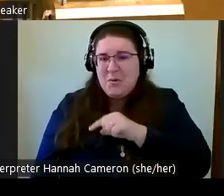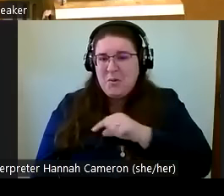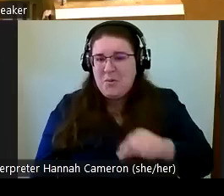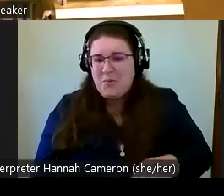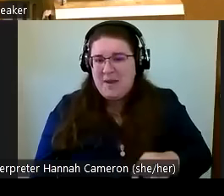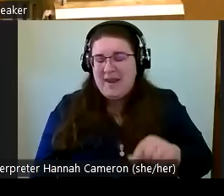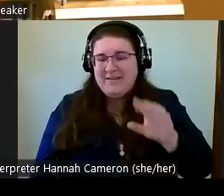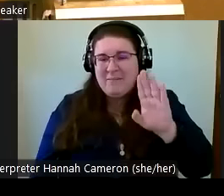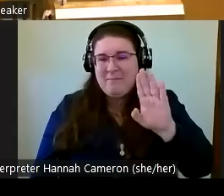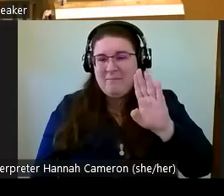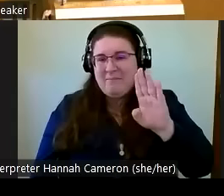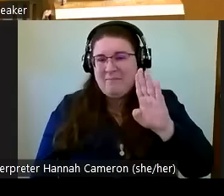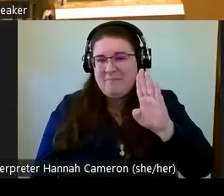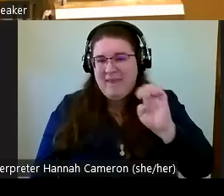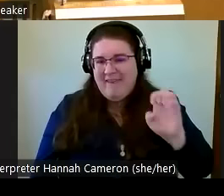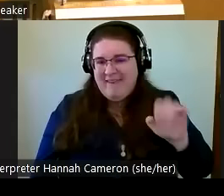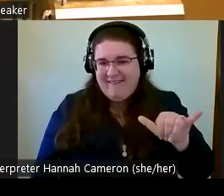I'm good.